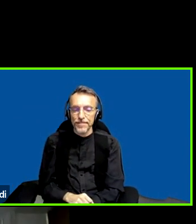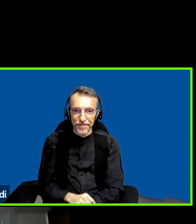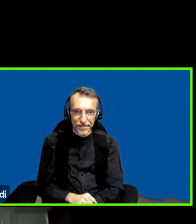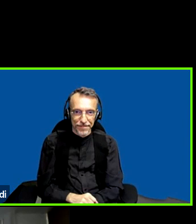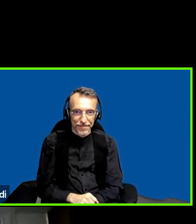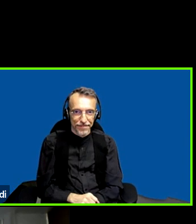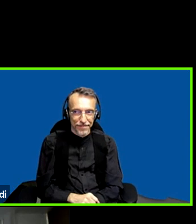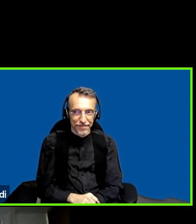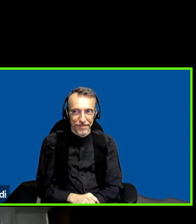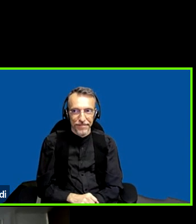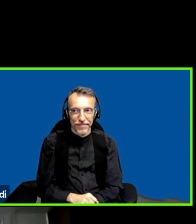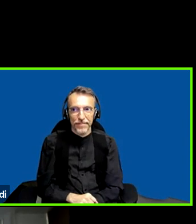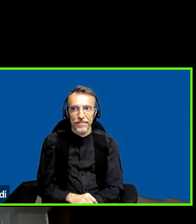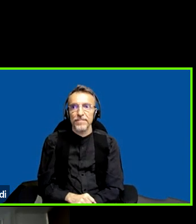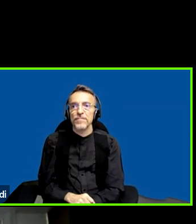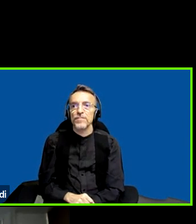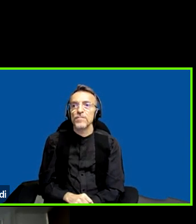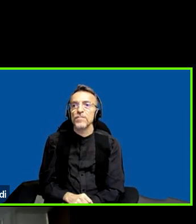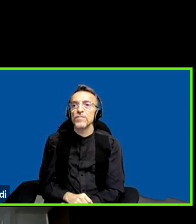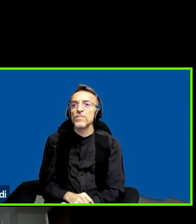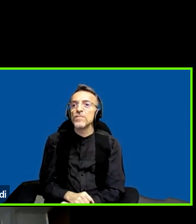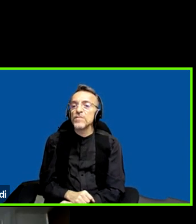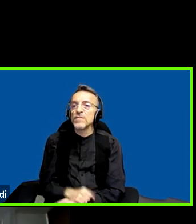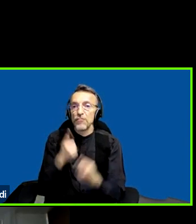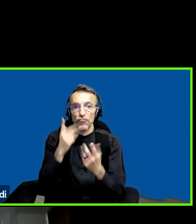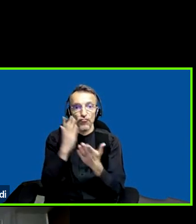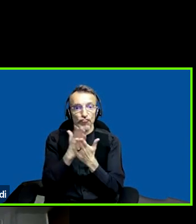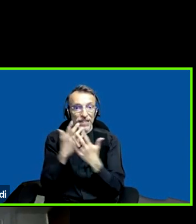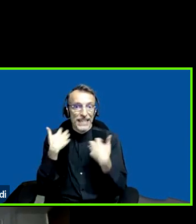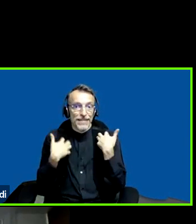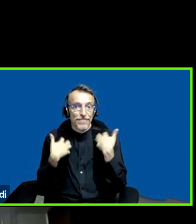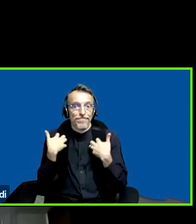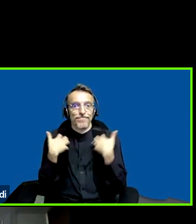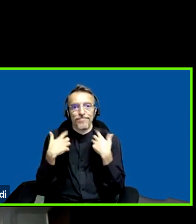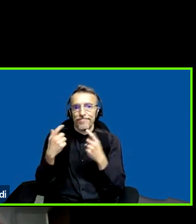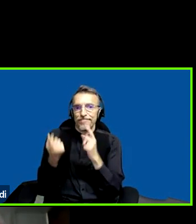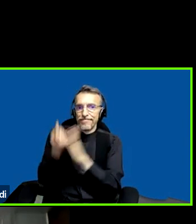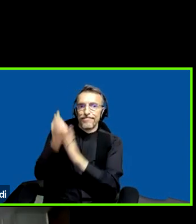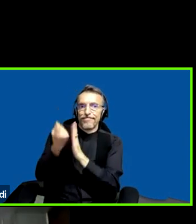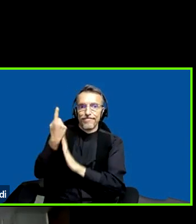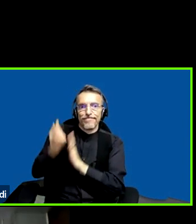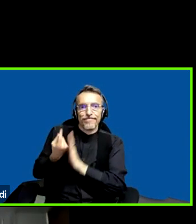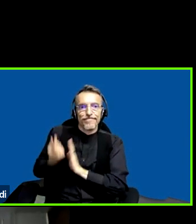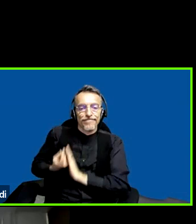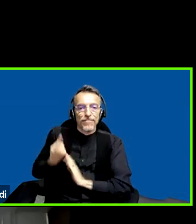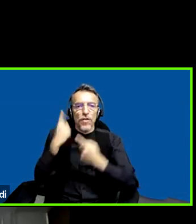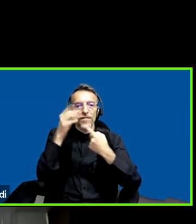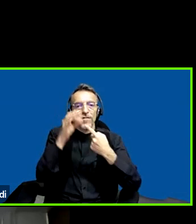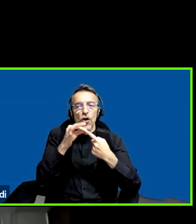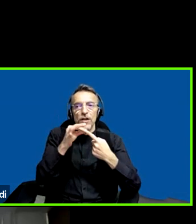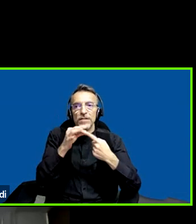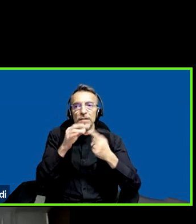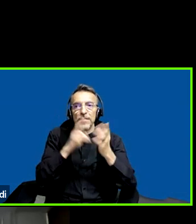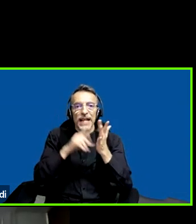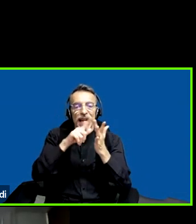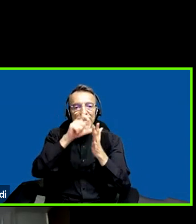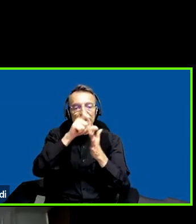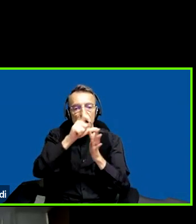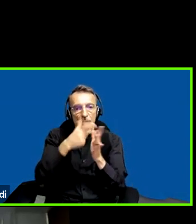those that I think we might address, and there's some really good questions coming up. So first, there's a question from Lydia